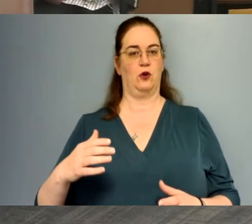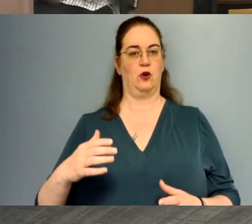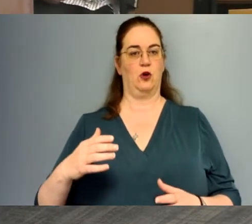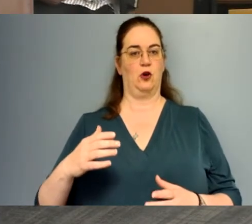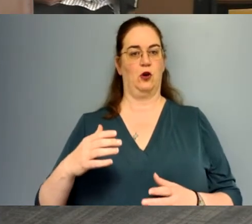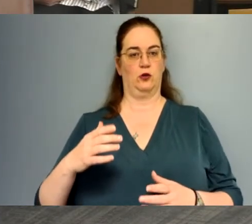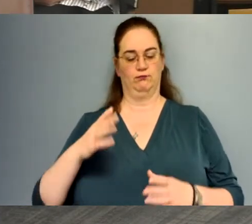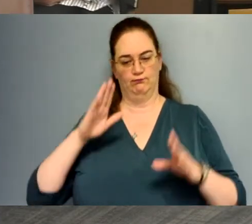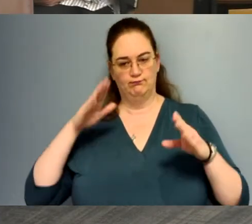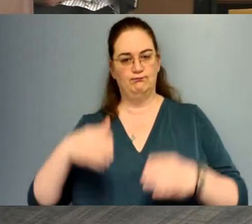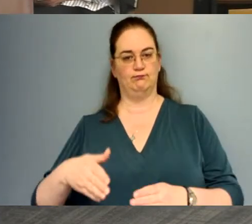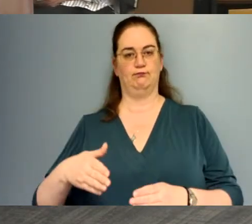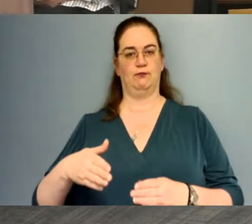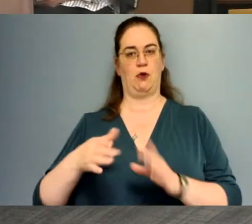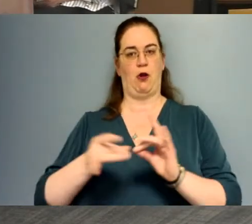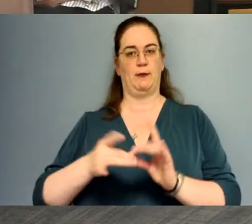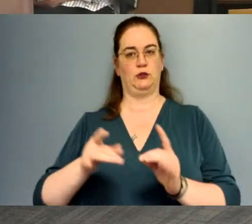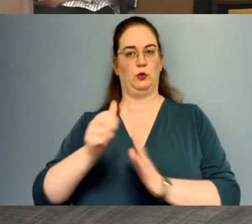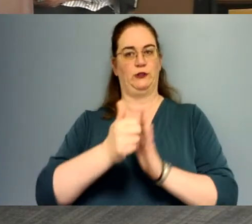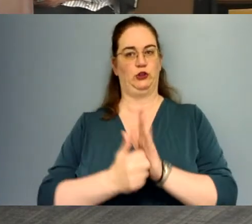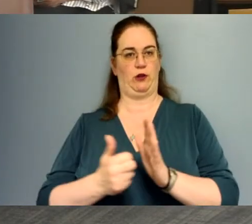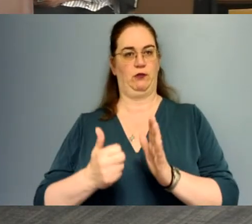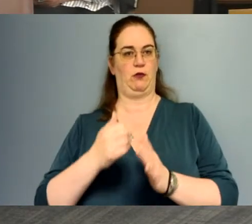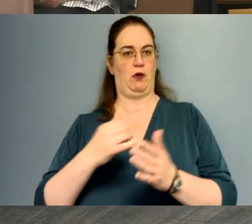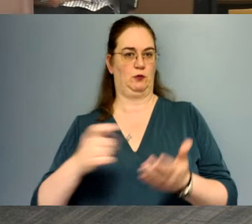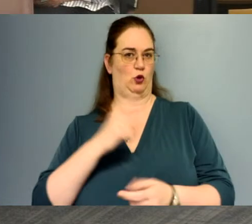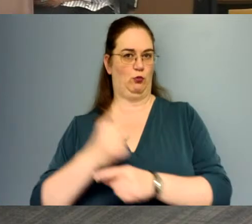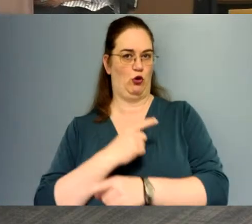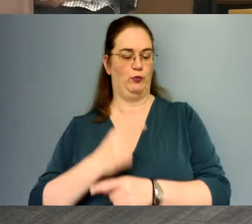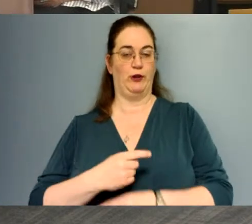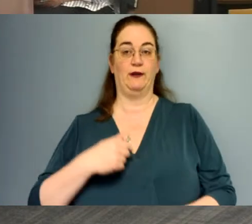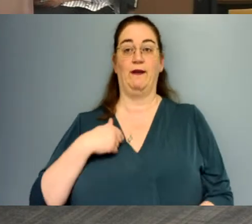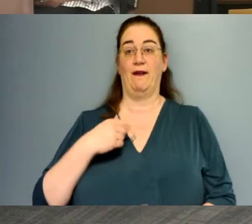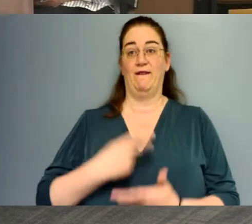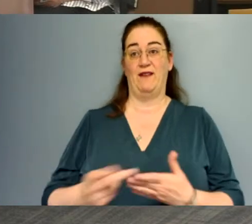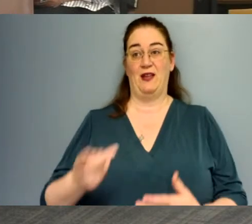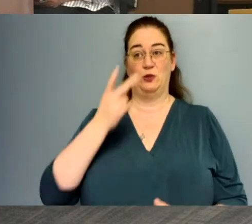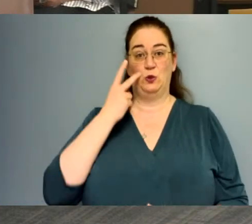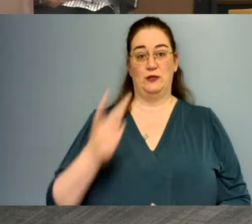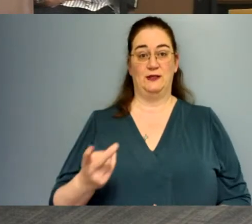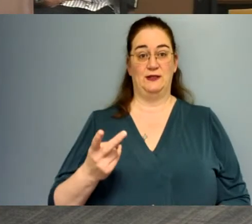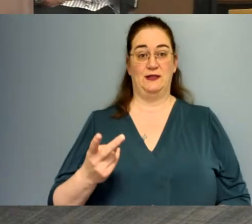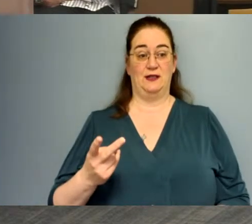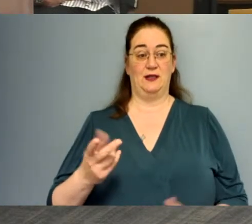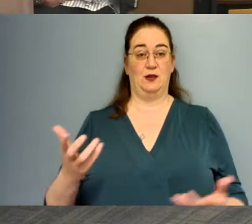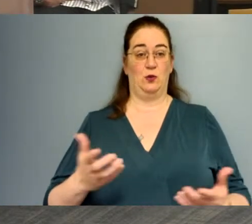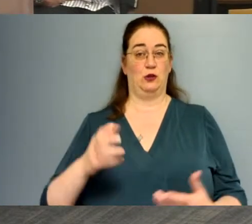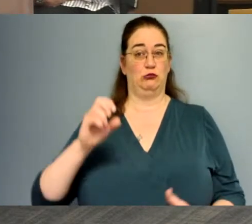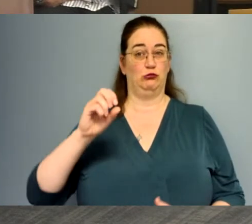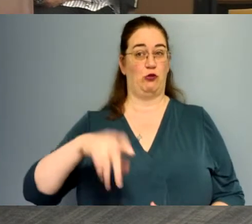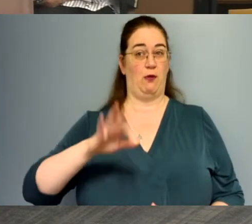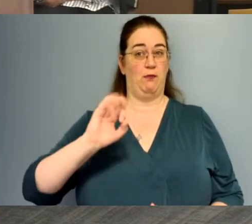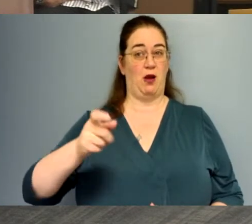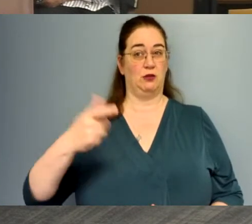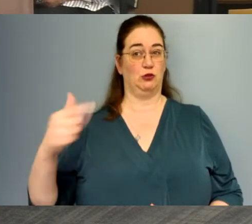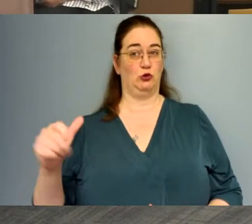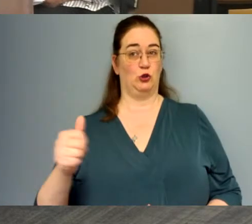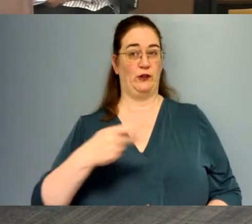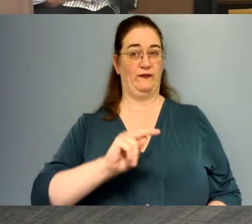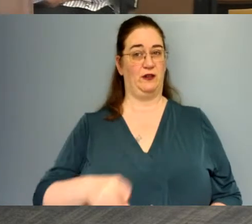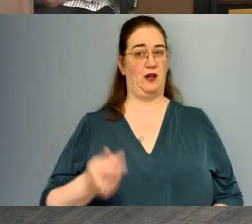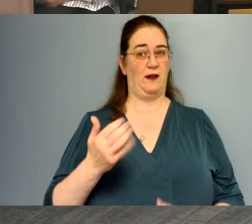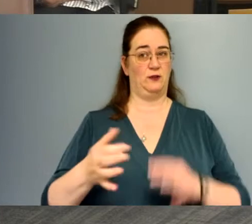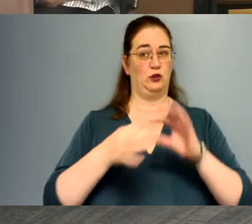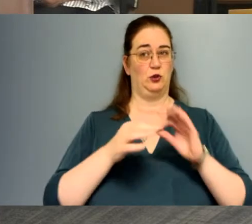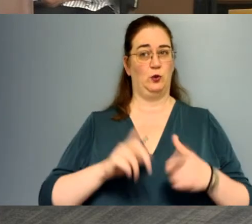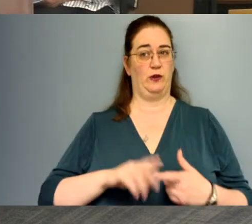agenda items when appropriate. I fail to see what drop boxes in Georgia and Philadelphia have to do